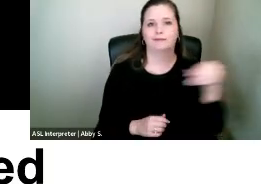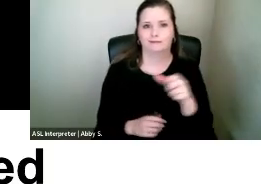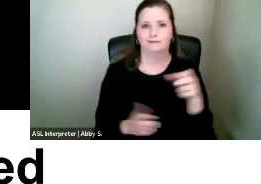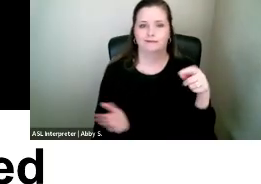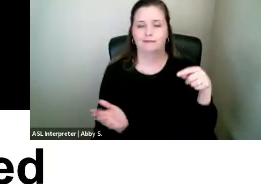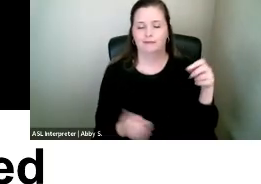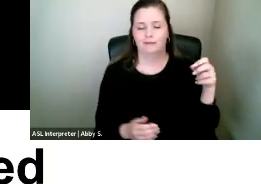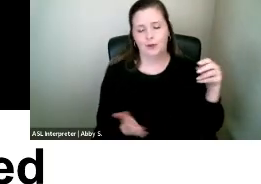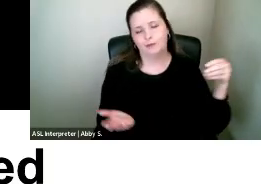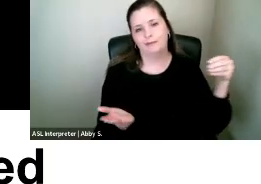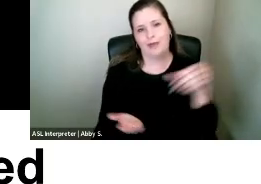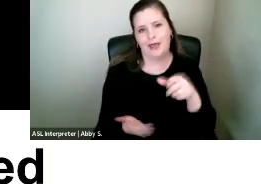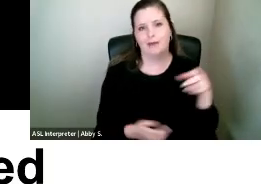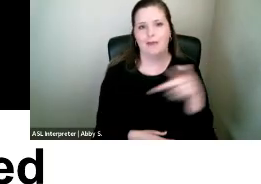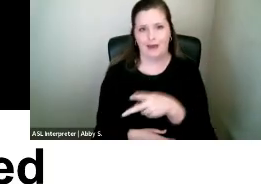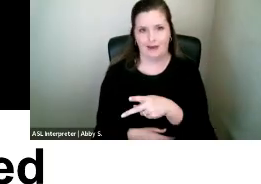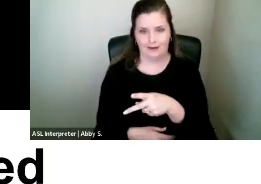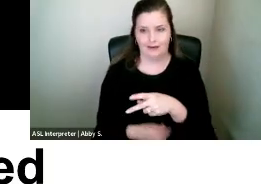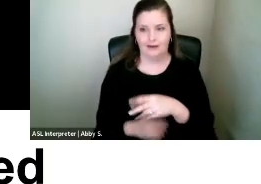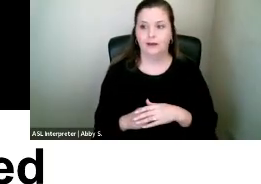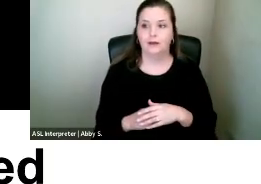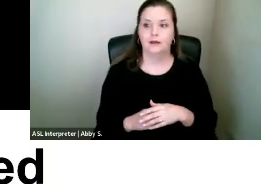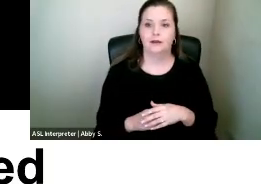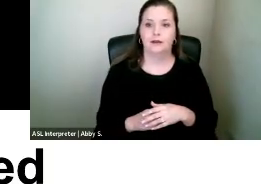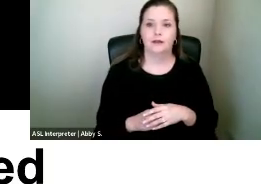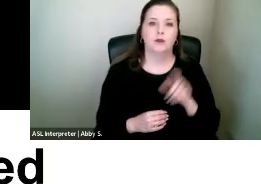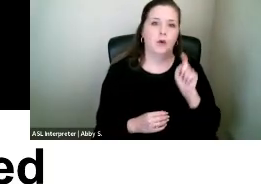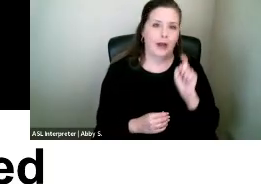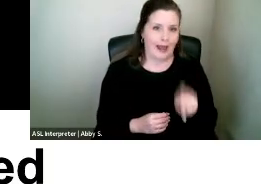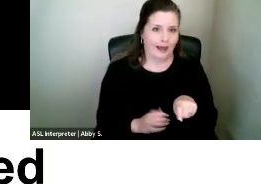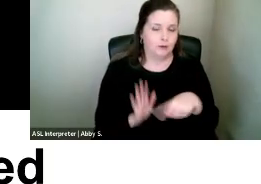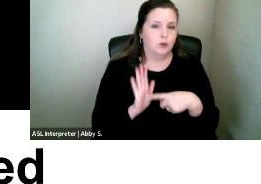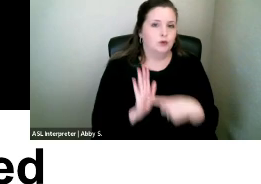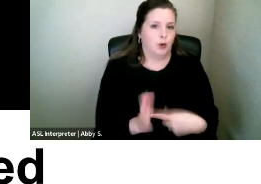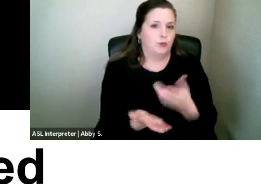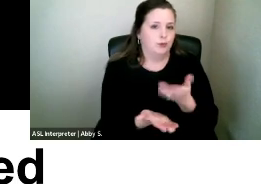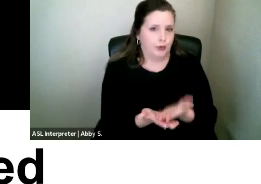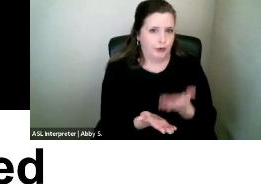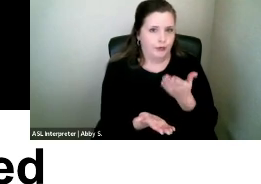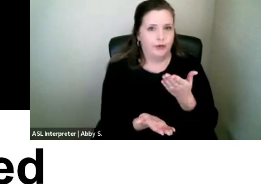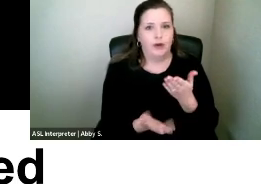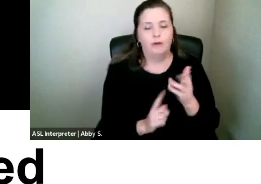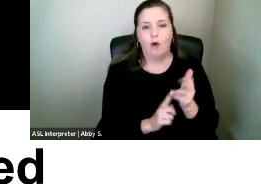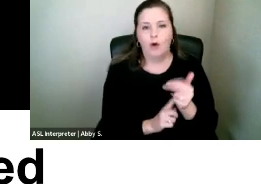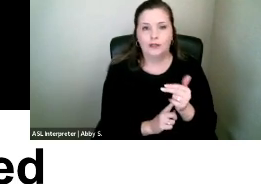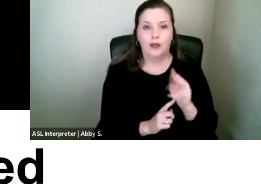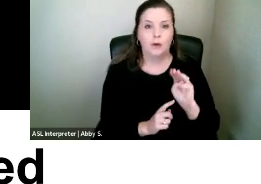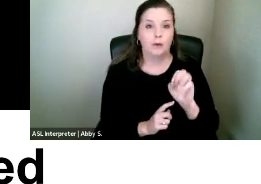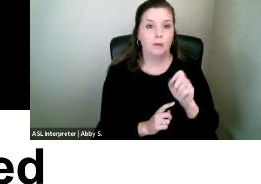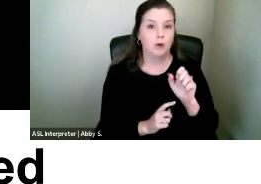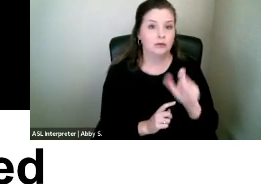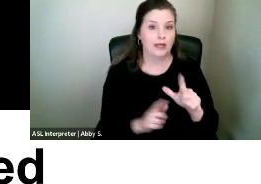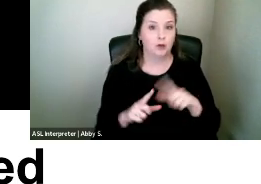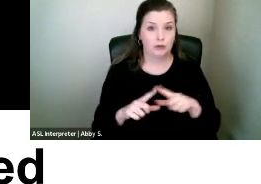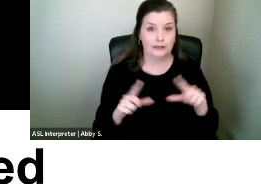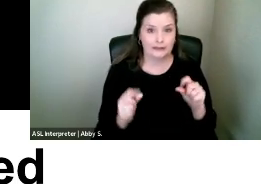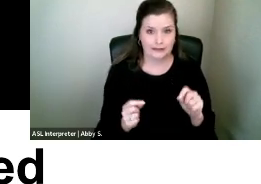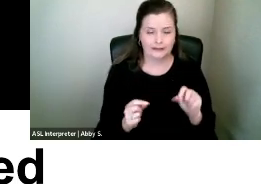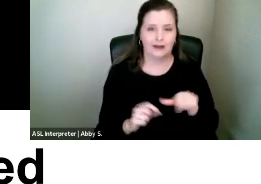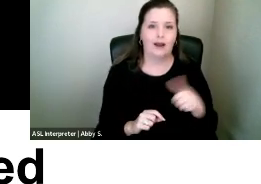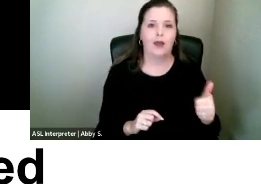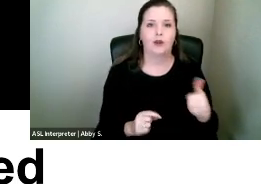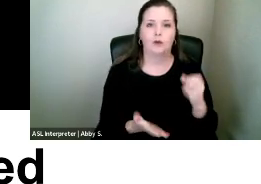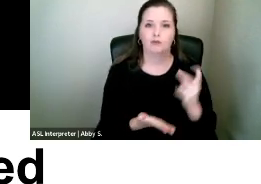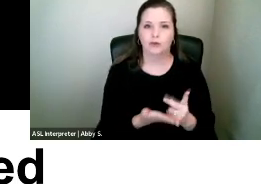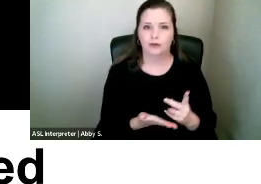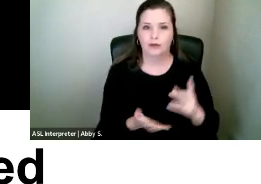must submit any viable hotel or motel receipts. And eligible expenses typically include